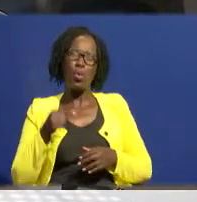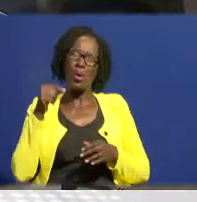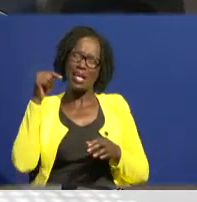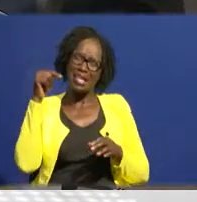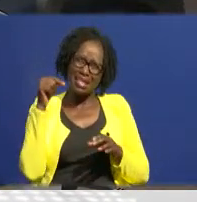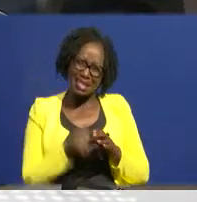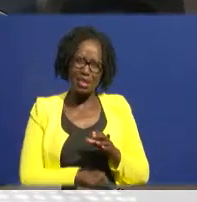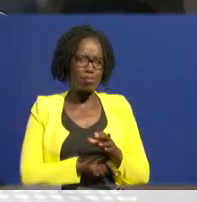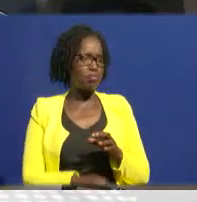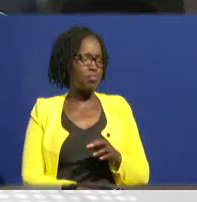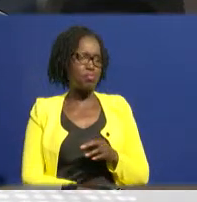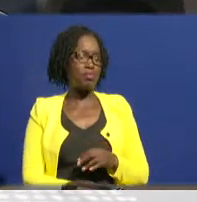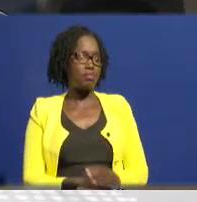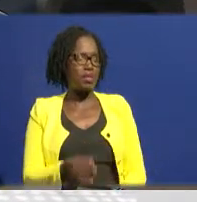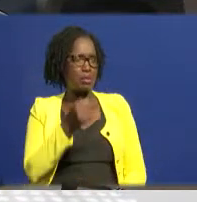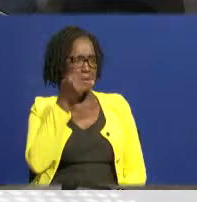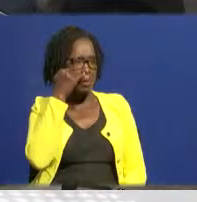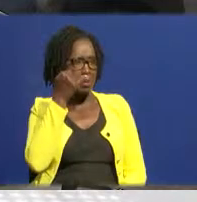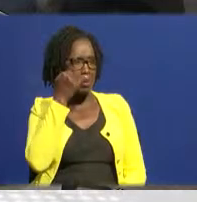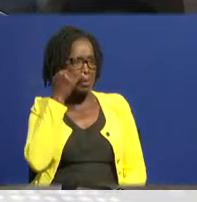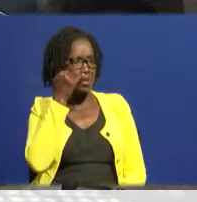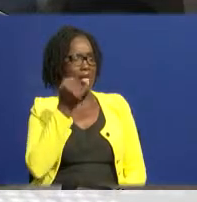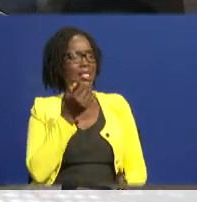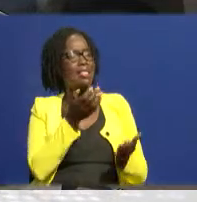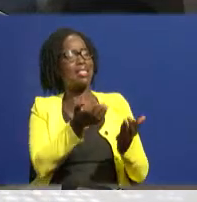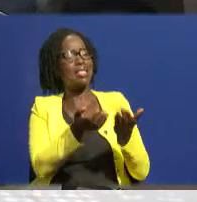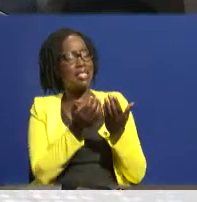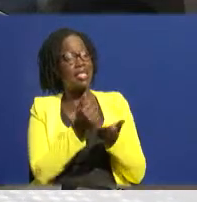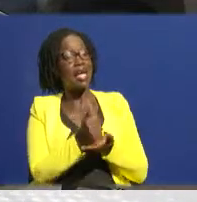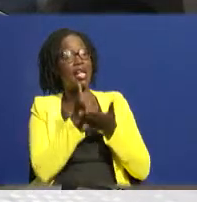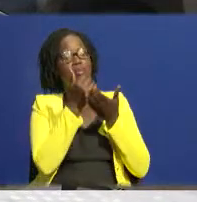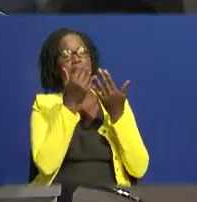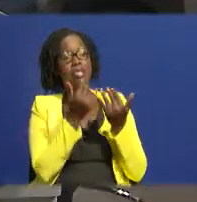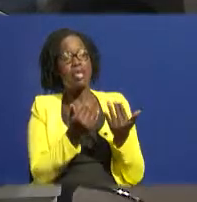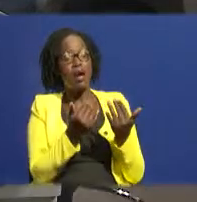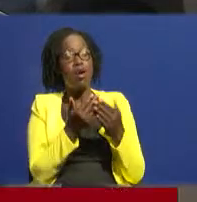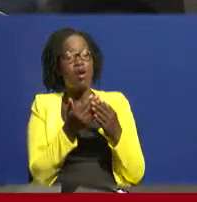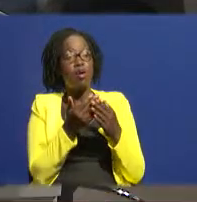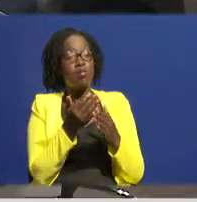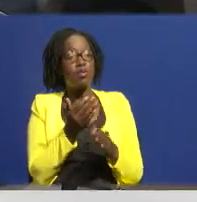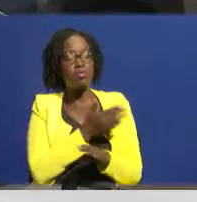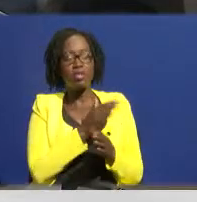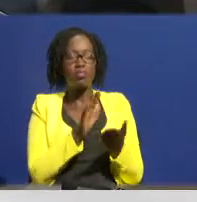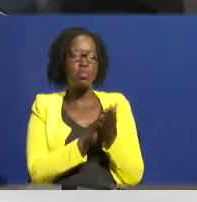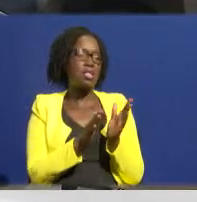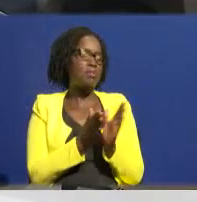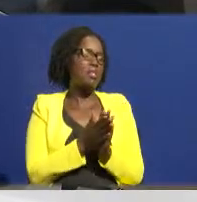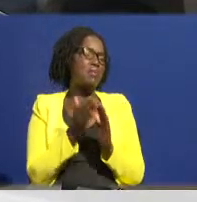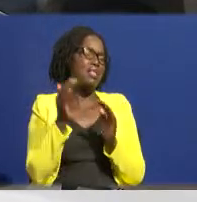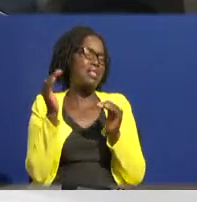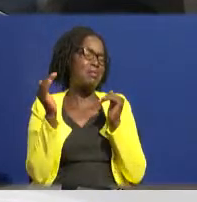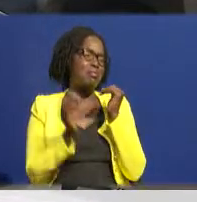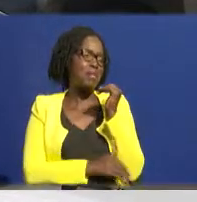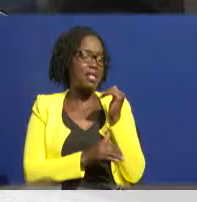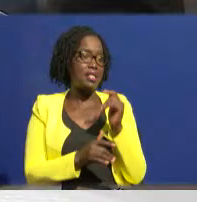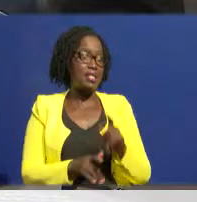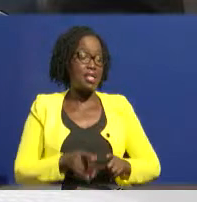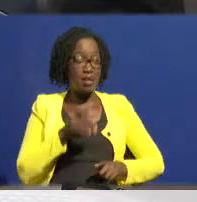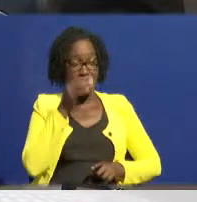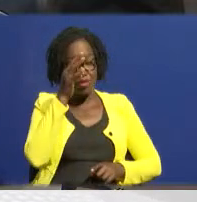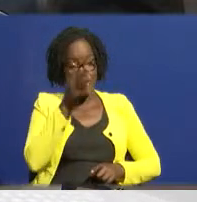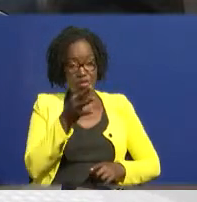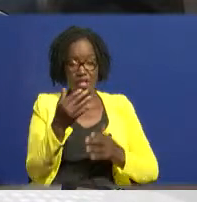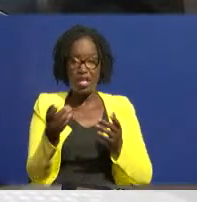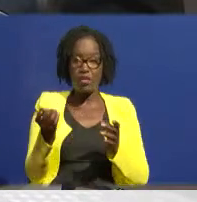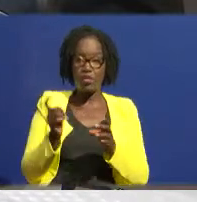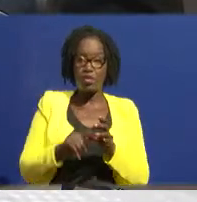maybe drugs and substance abuse, and they need help now before it turns out to be something bigger later in life. Now we are